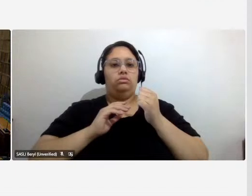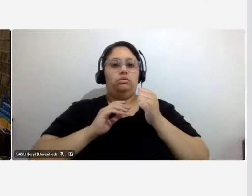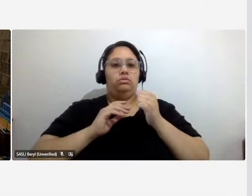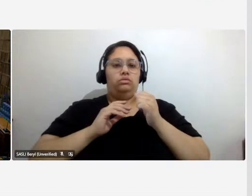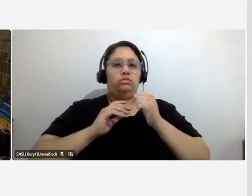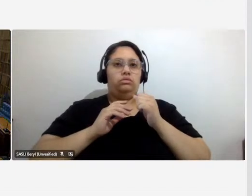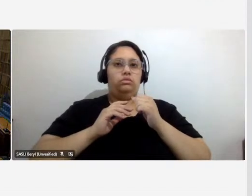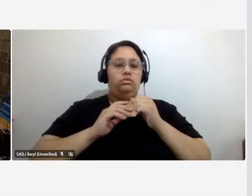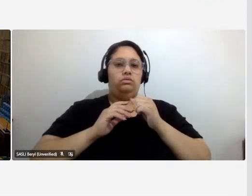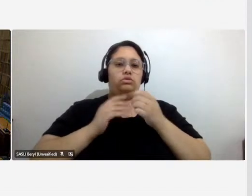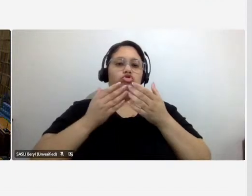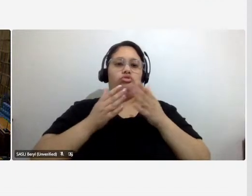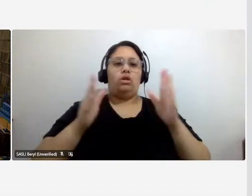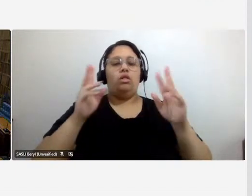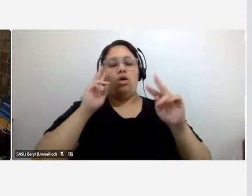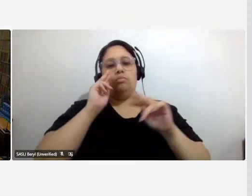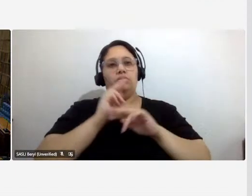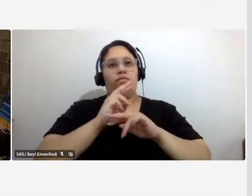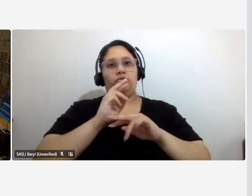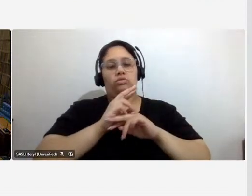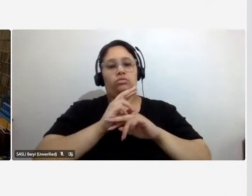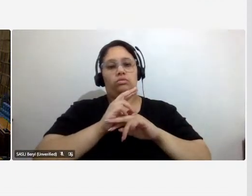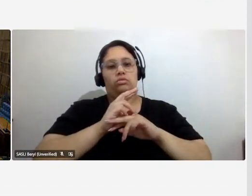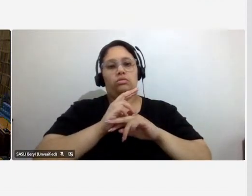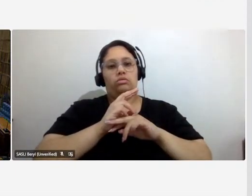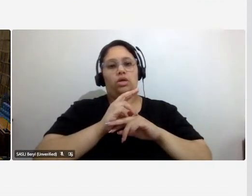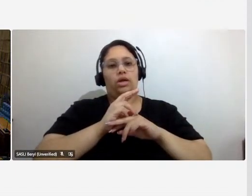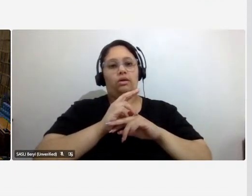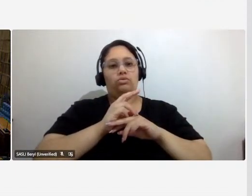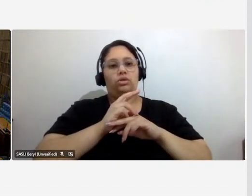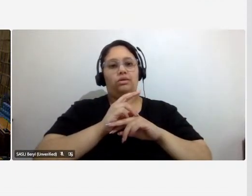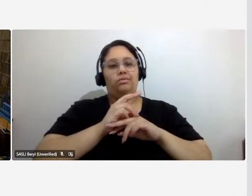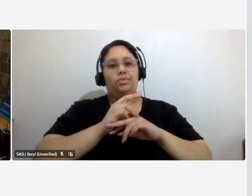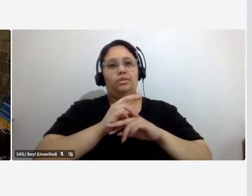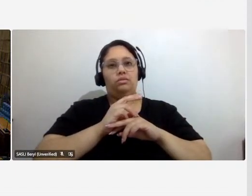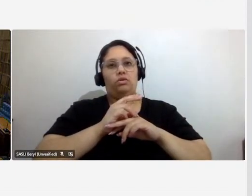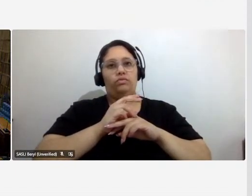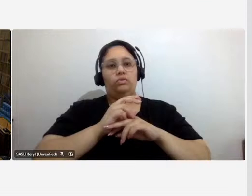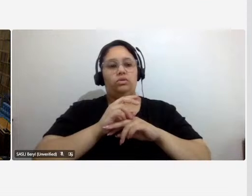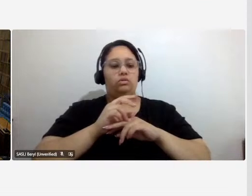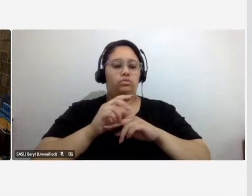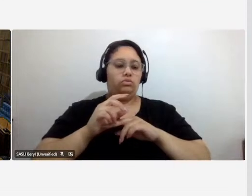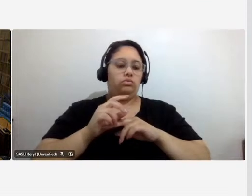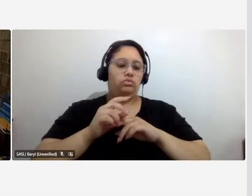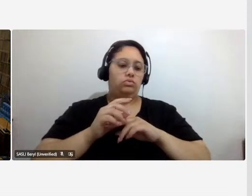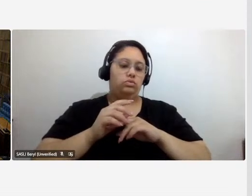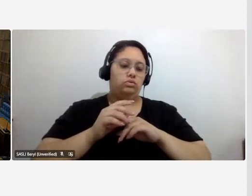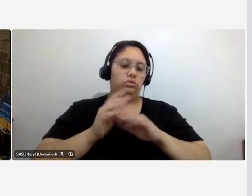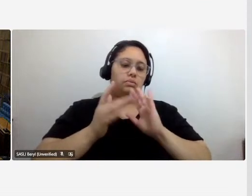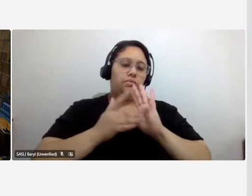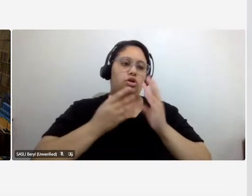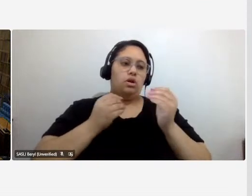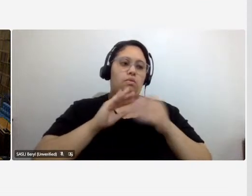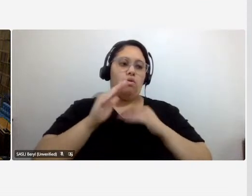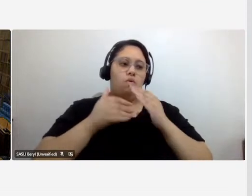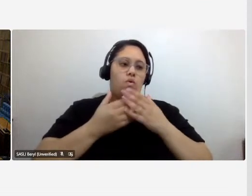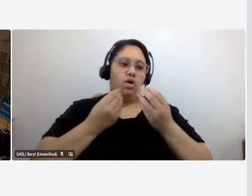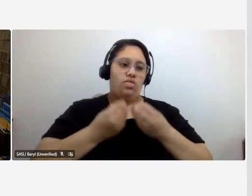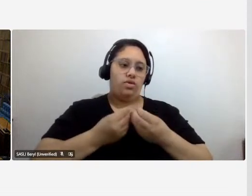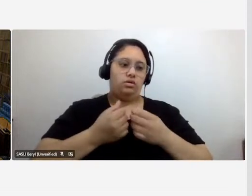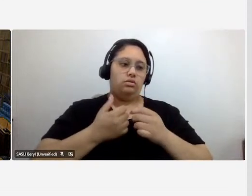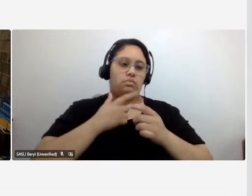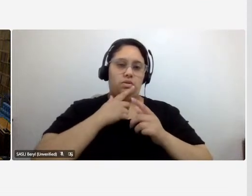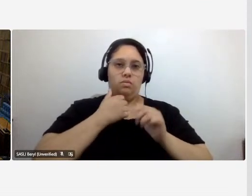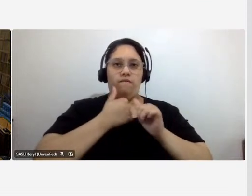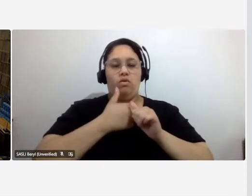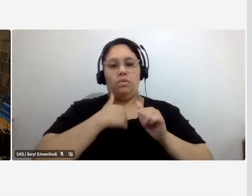it's a general observation as well. I can't be the chair and tell people, to give us the page number and all those things and not stick to it myself.